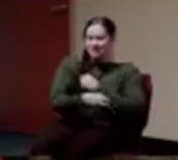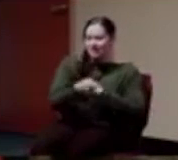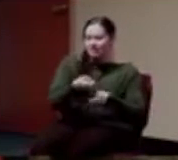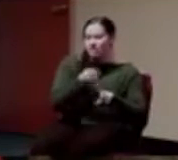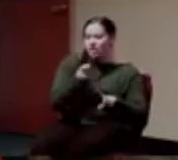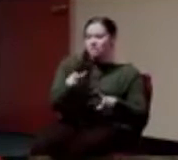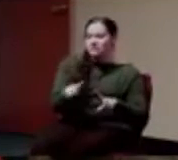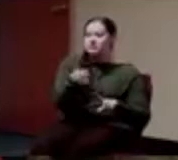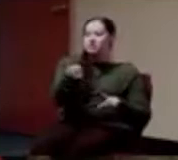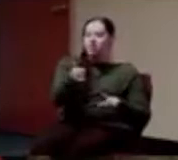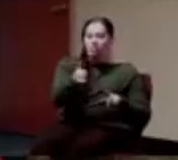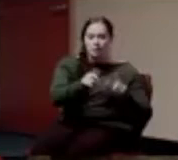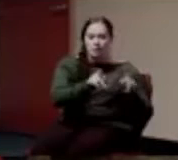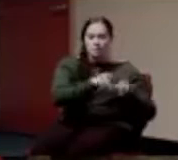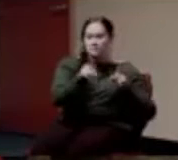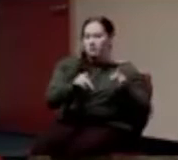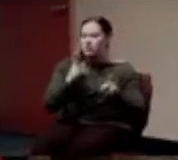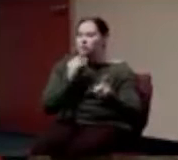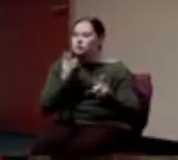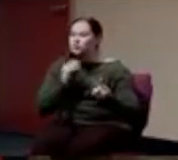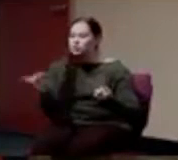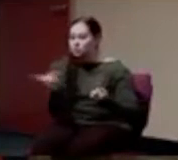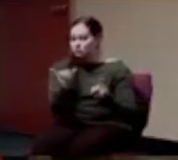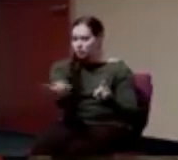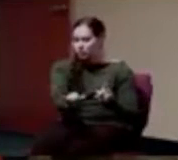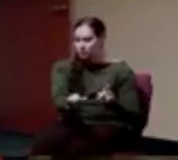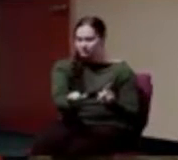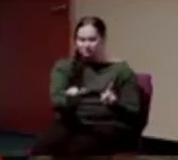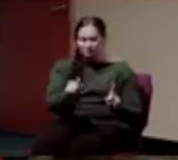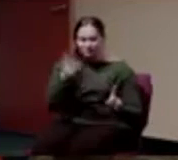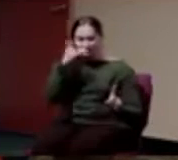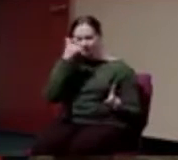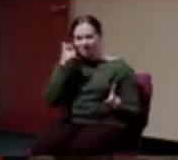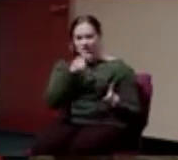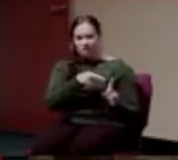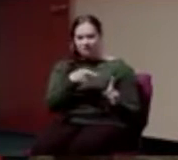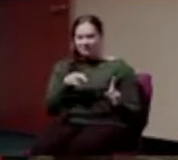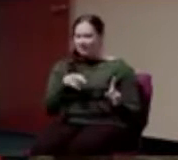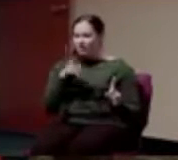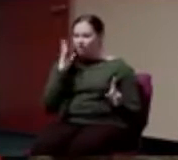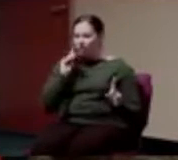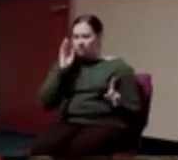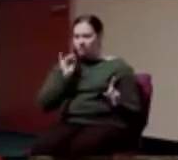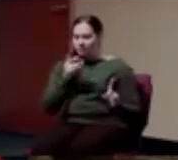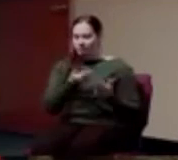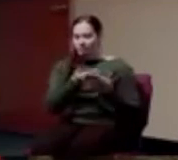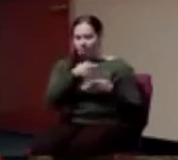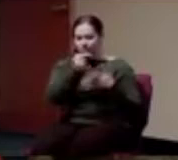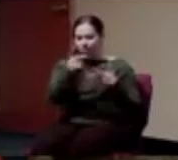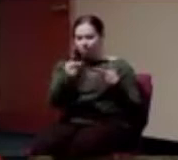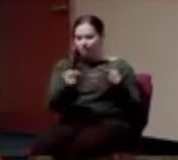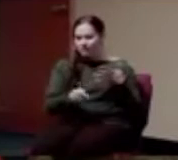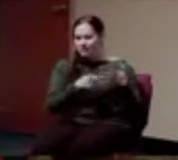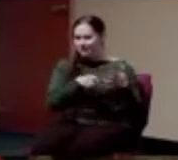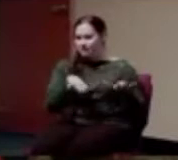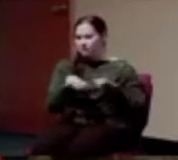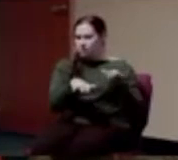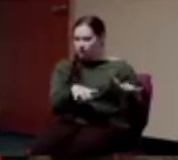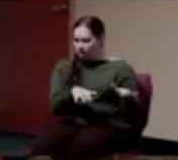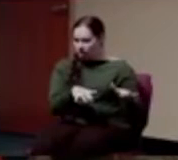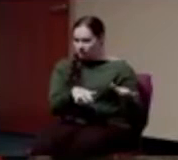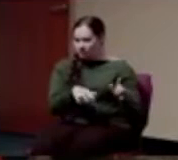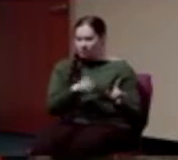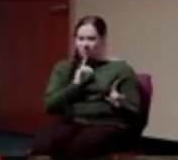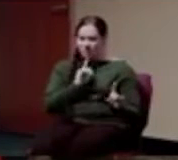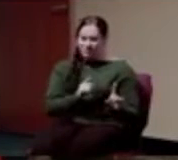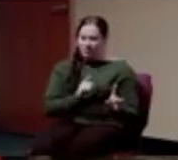man. He was a traitor. He was an outcast. And I think because of all the things that Zacchaeus had done in his life and the path that he had chosen, he was also very